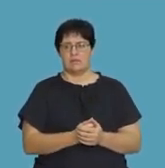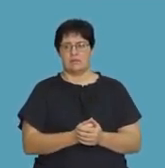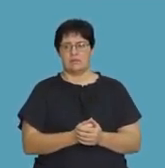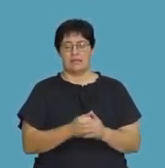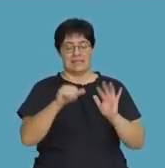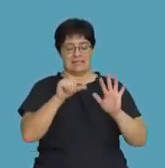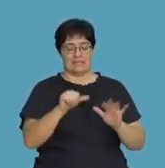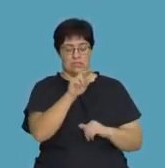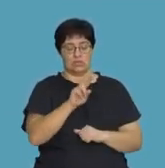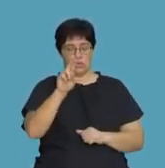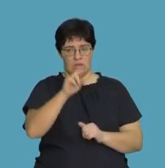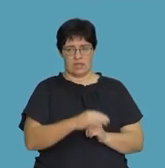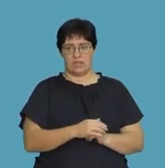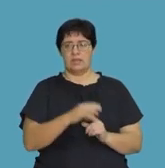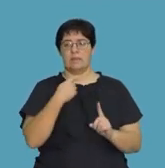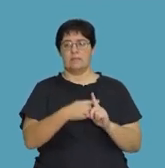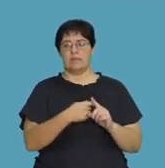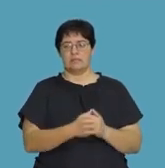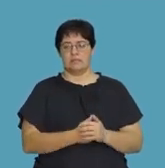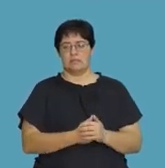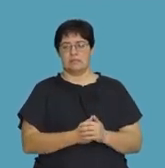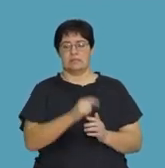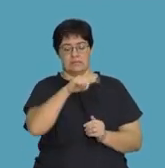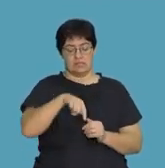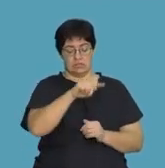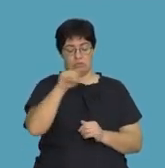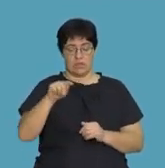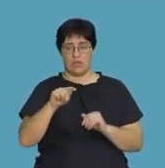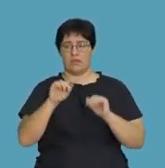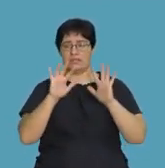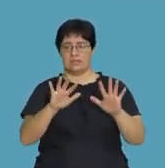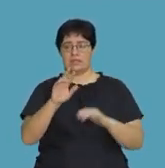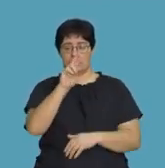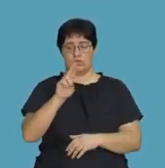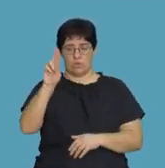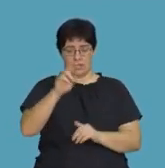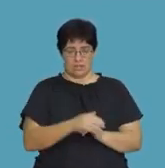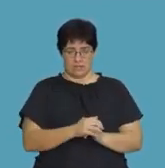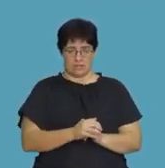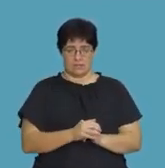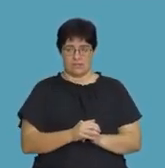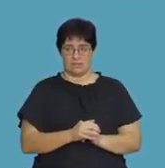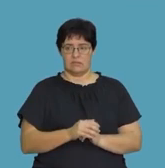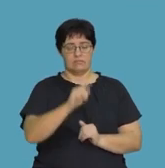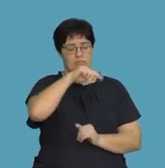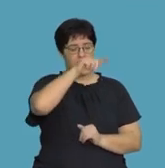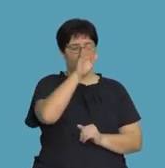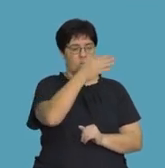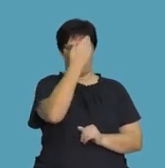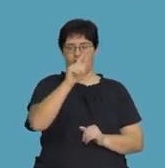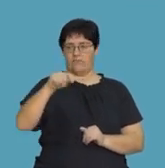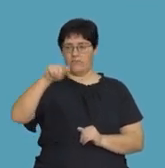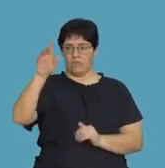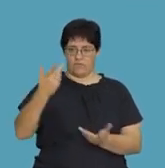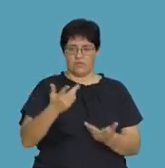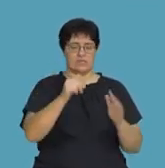of 6 squared plus the square root of 10 squared. And then